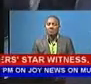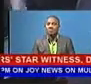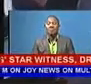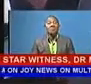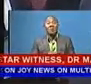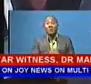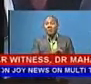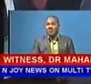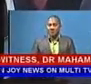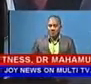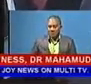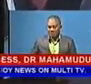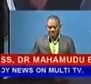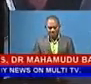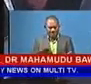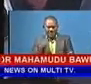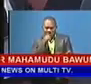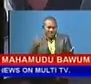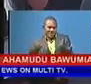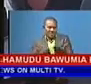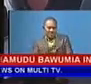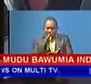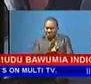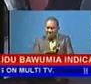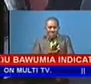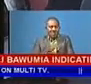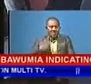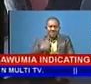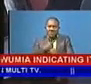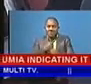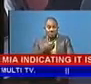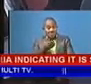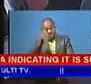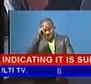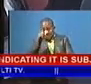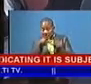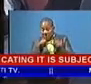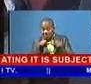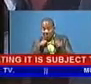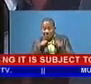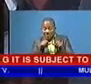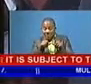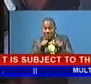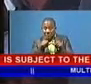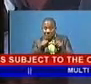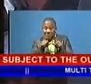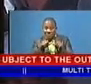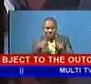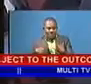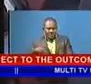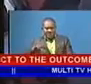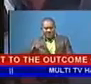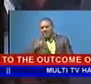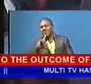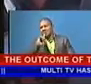My Lord, these are not new documents made by us. The lawsuits were recollected. We first